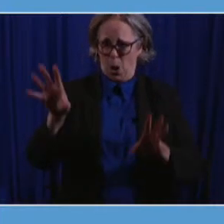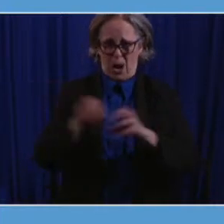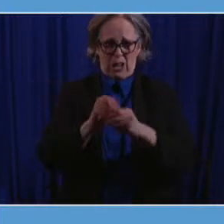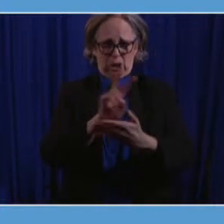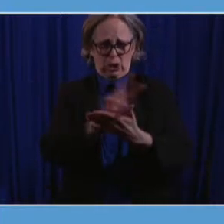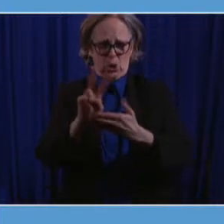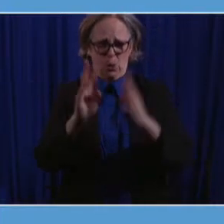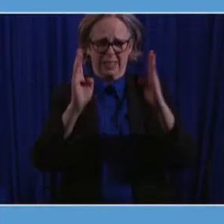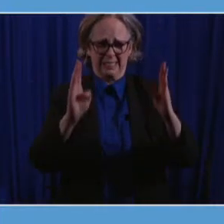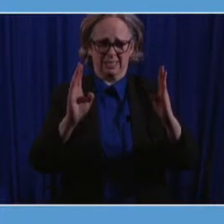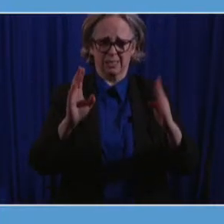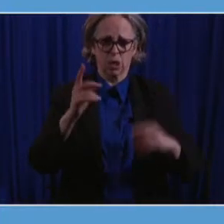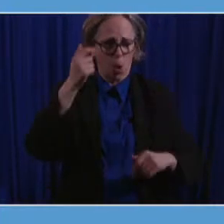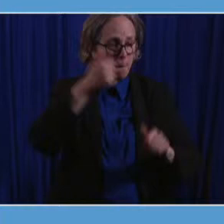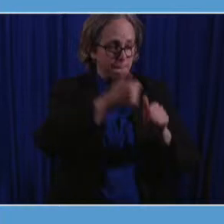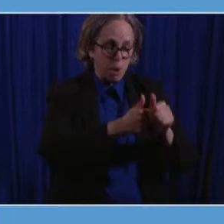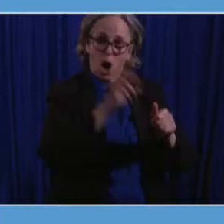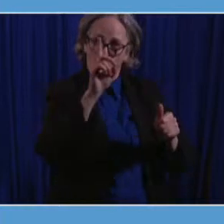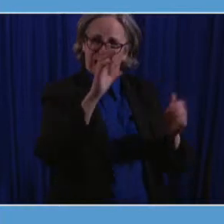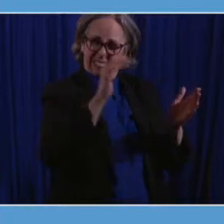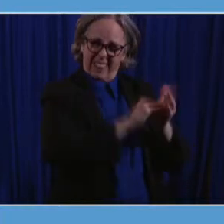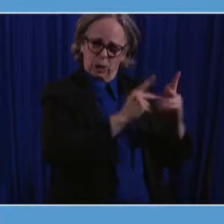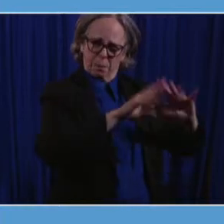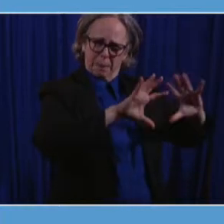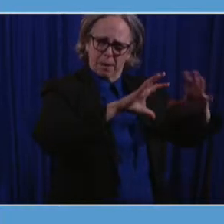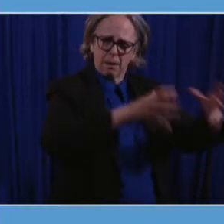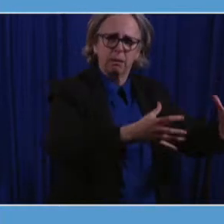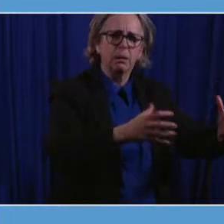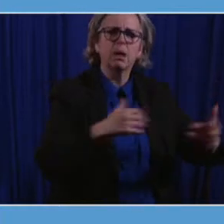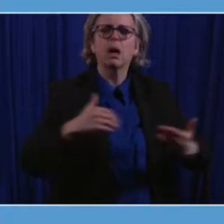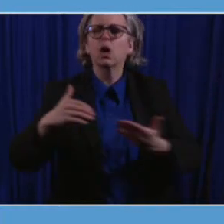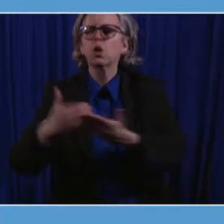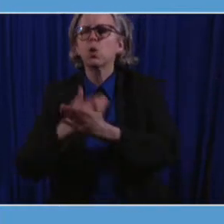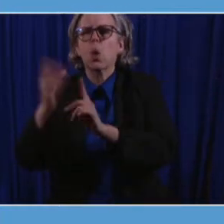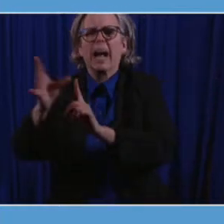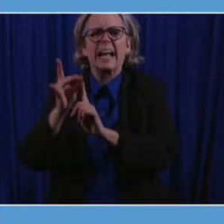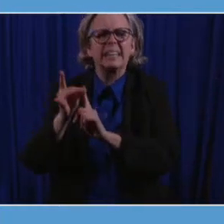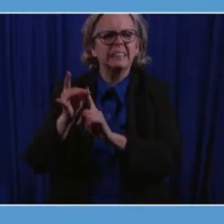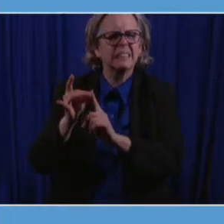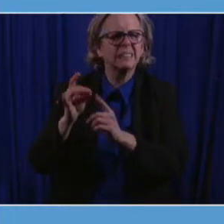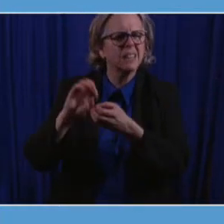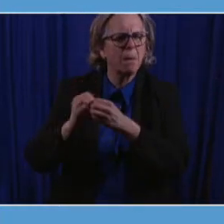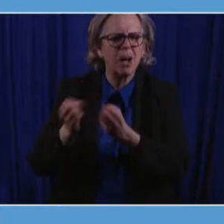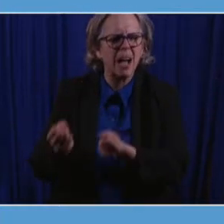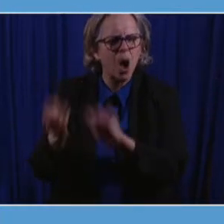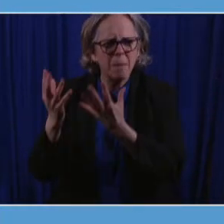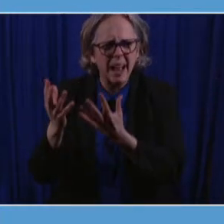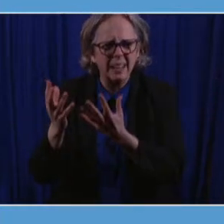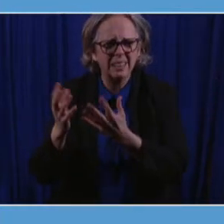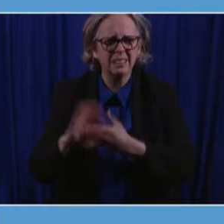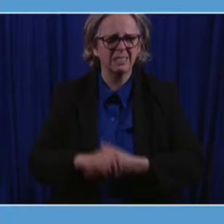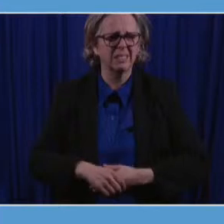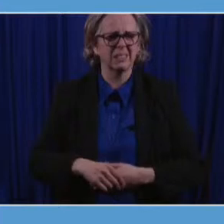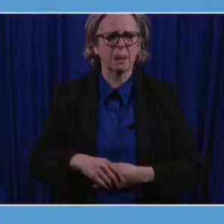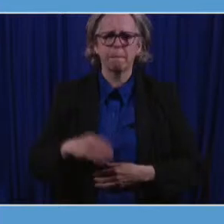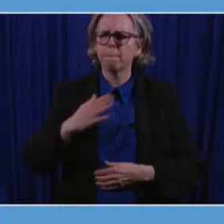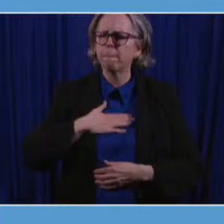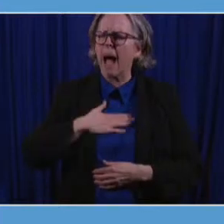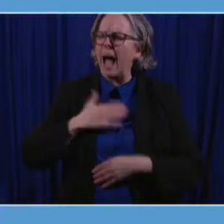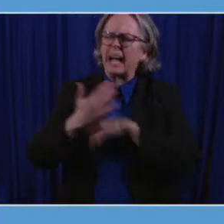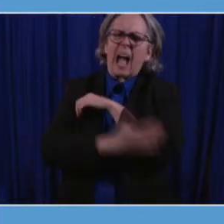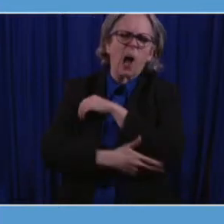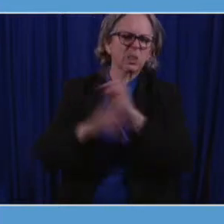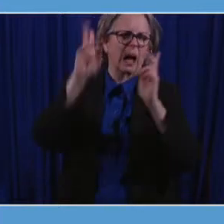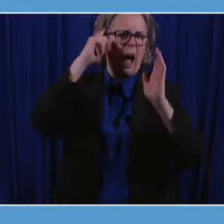100,000 over a 2-week period of time. So when people say, how's our county doing, or how's my zip code doing? So look at that county